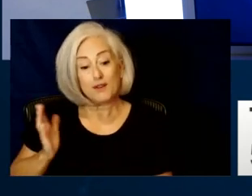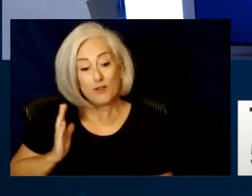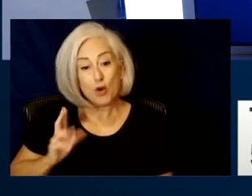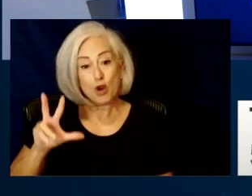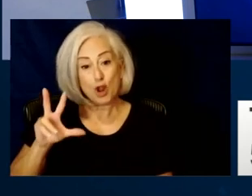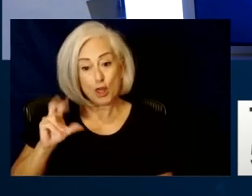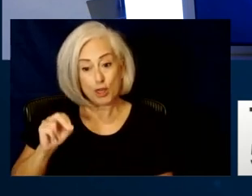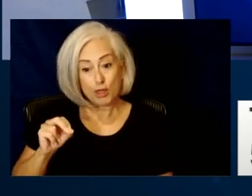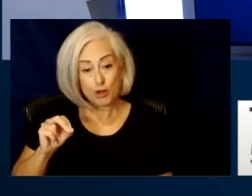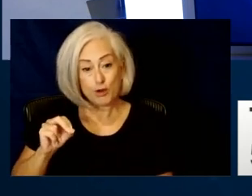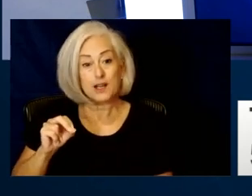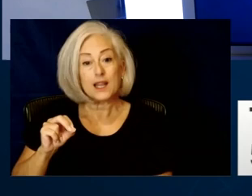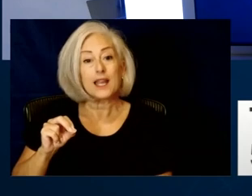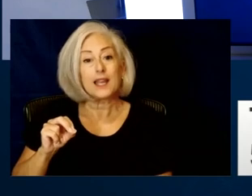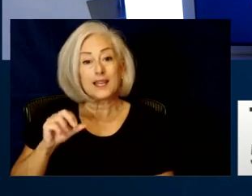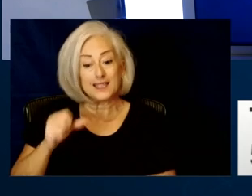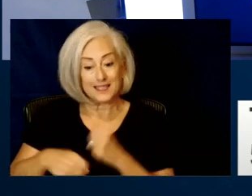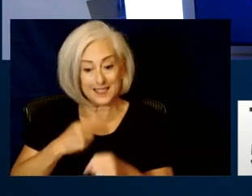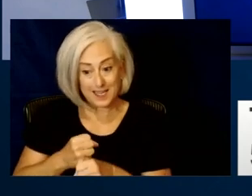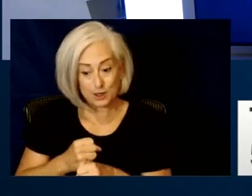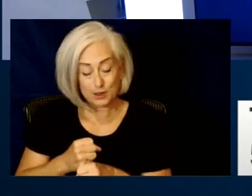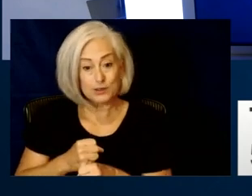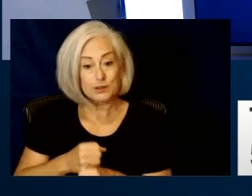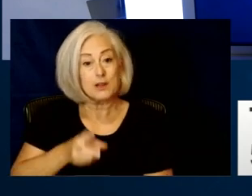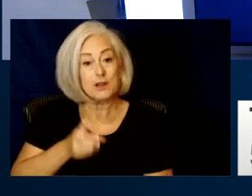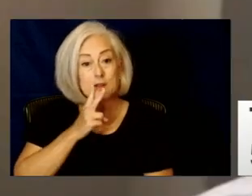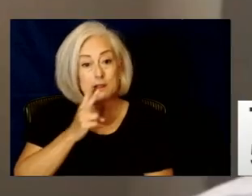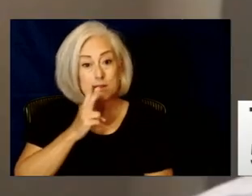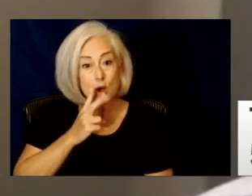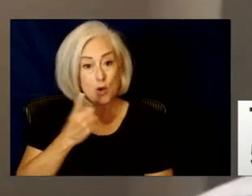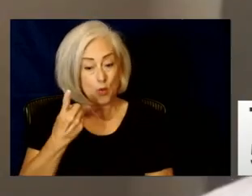aggressive? What's changing there? Yeah, so